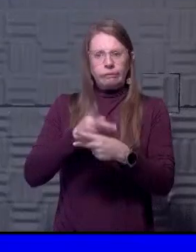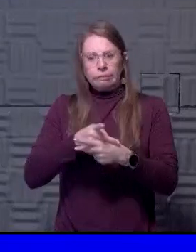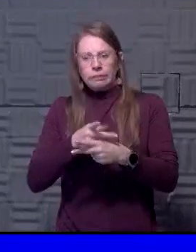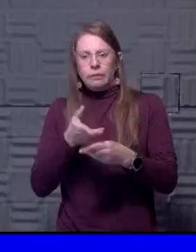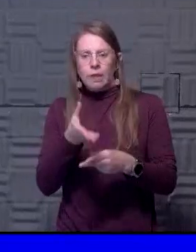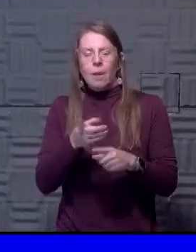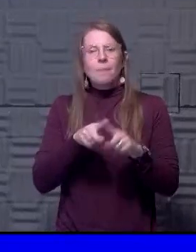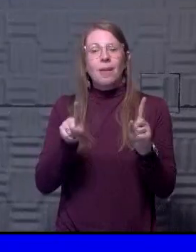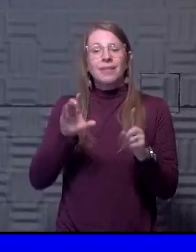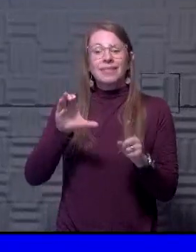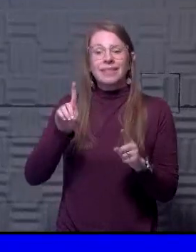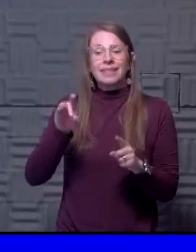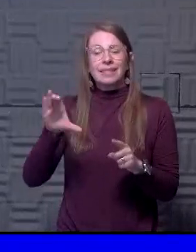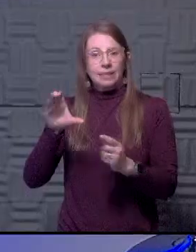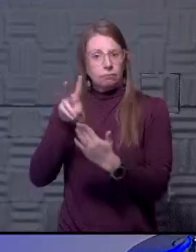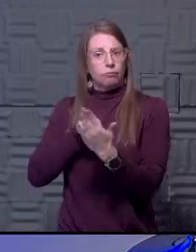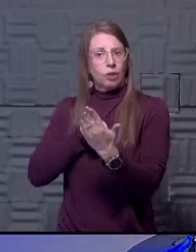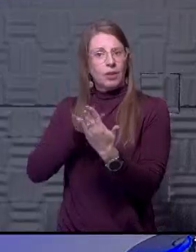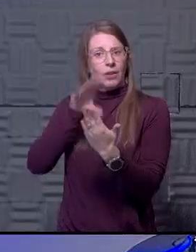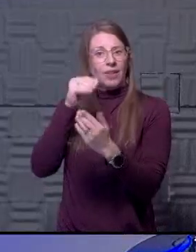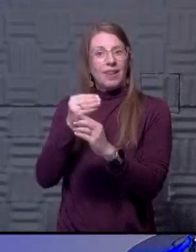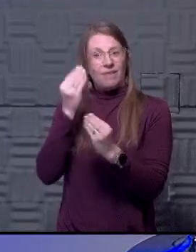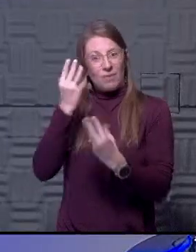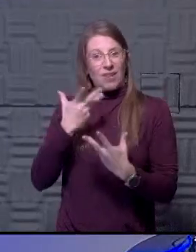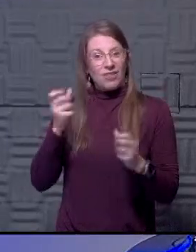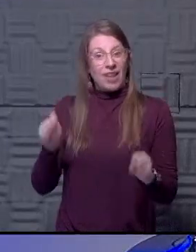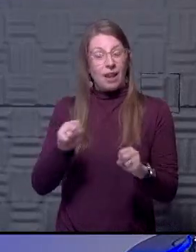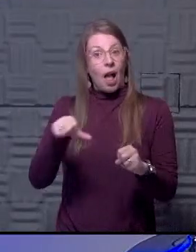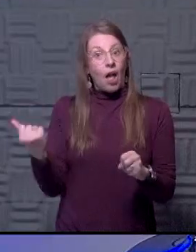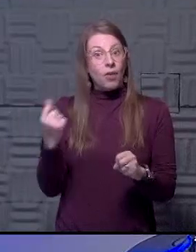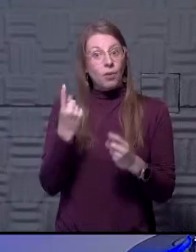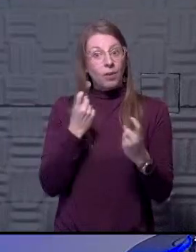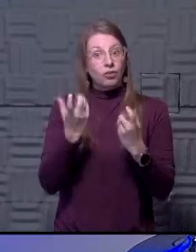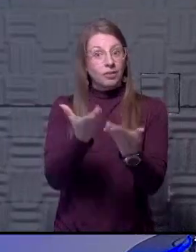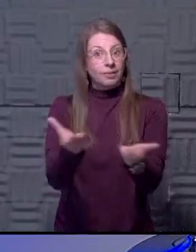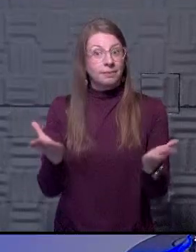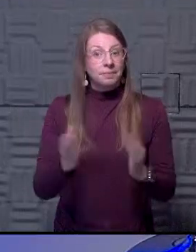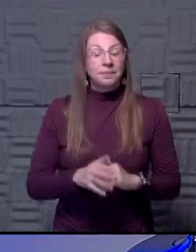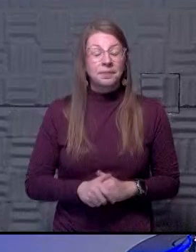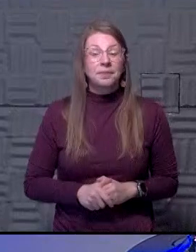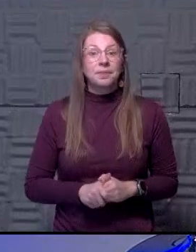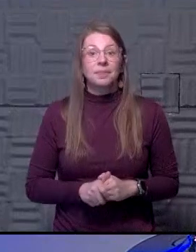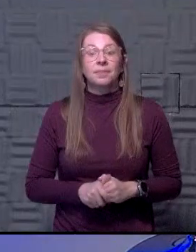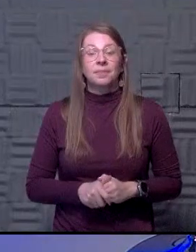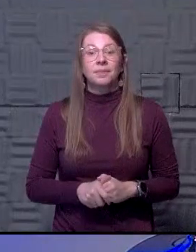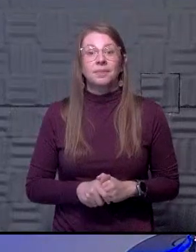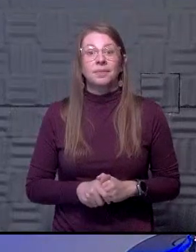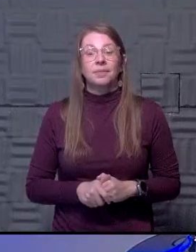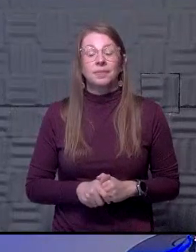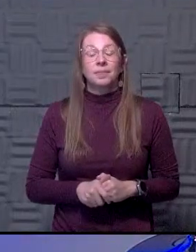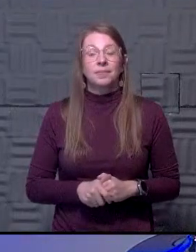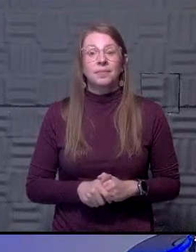CDC has some good information about that. All right. Any other questions?